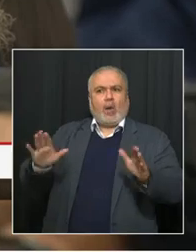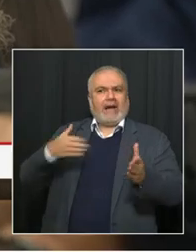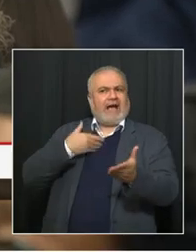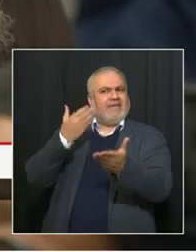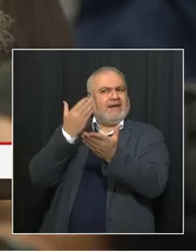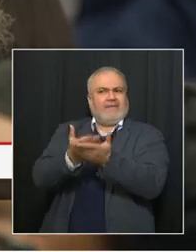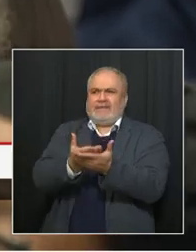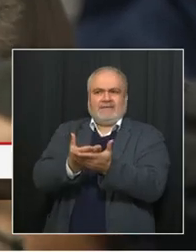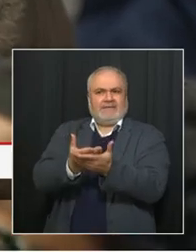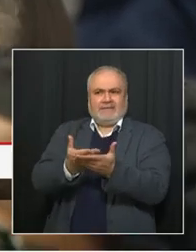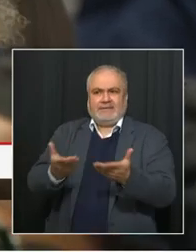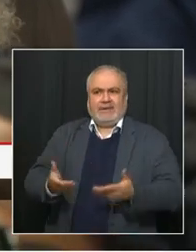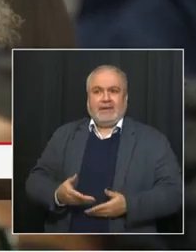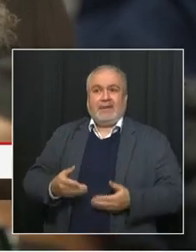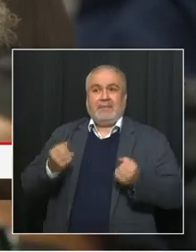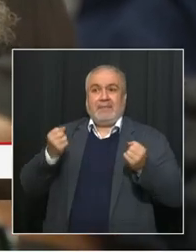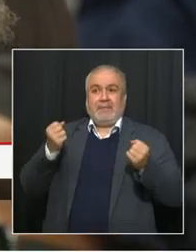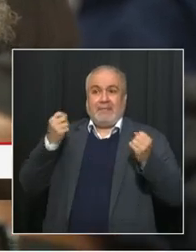Suicides.